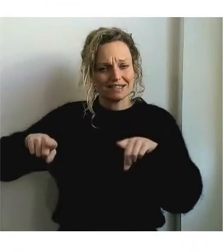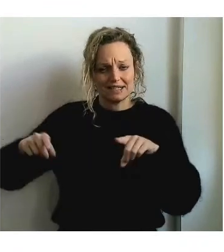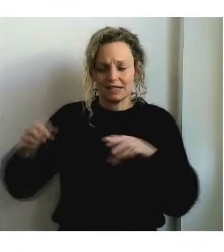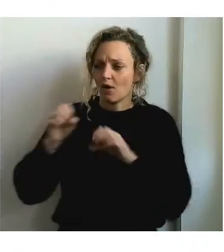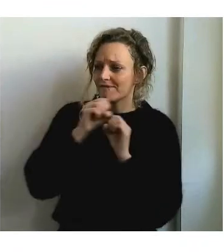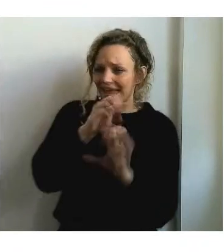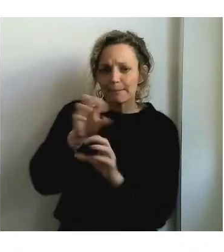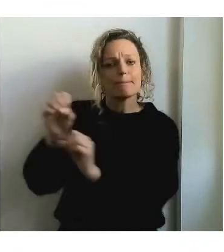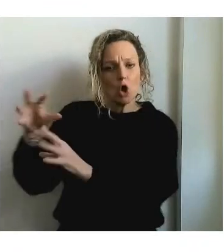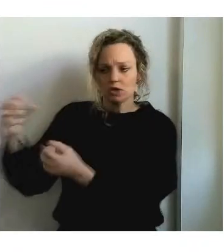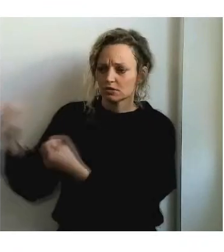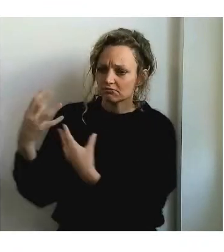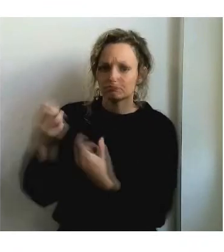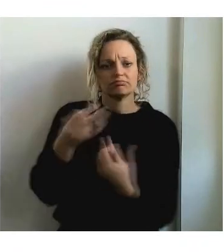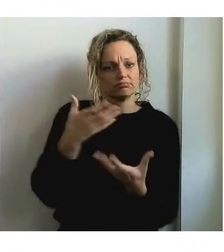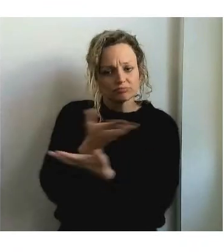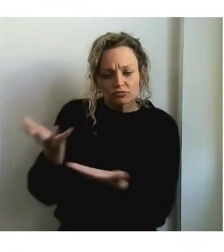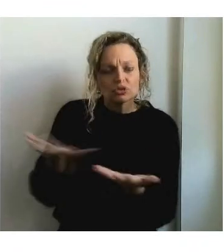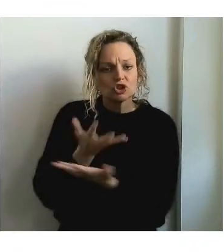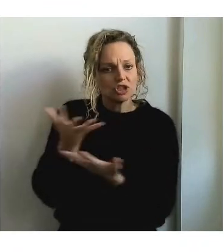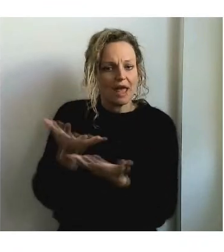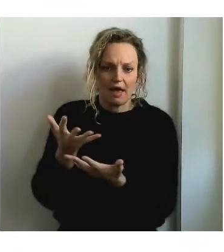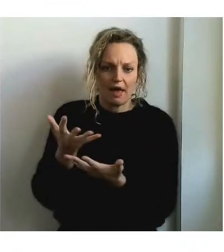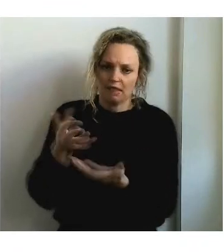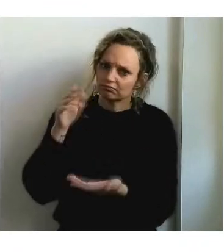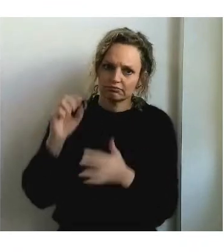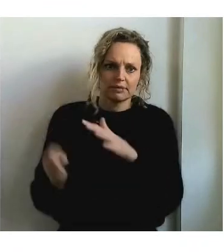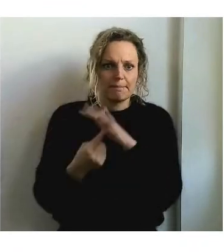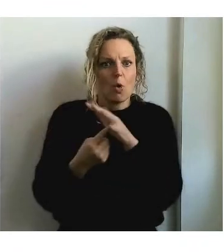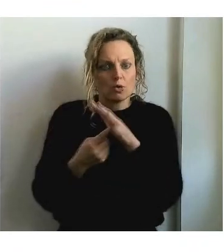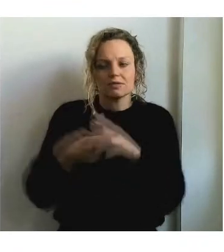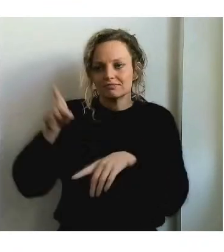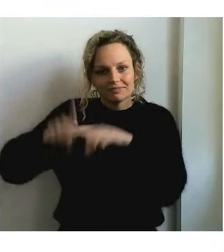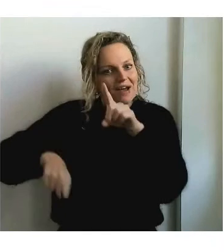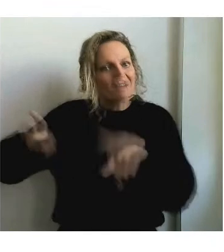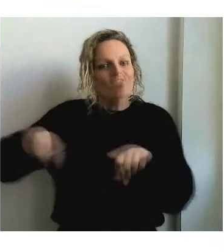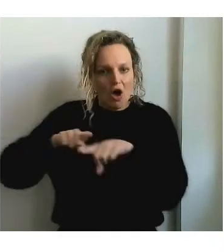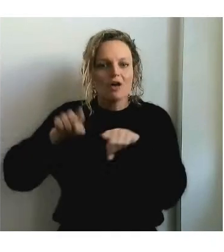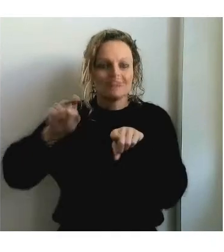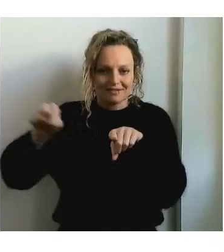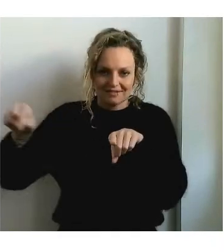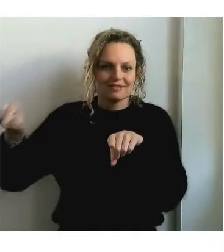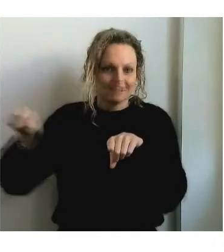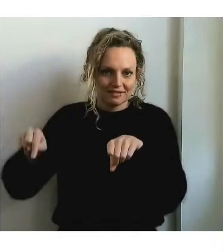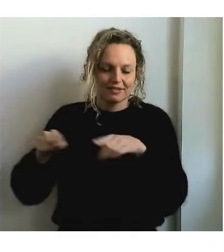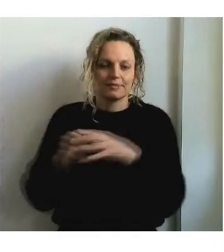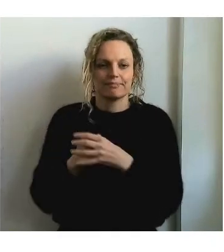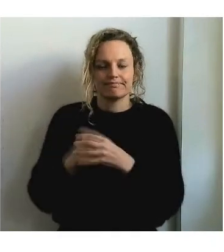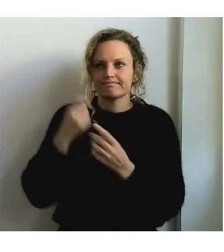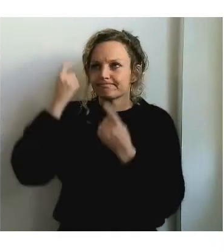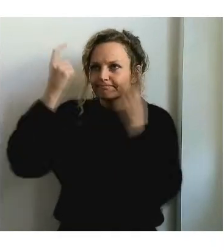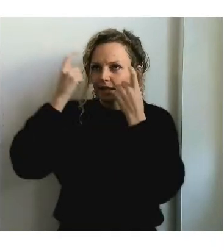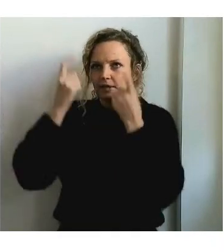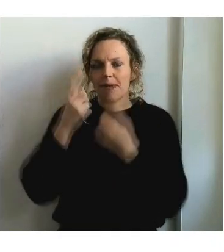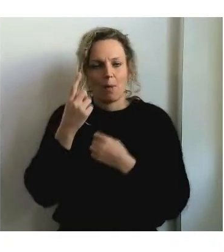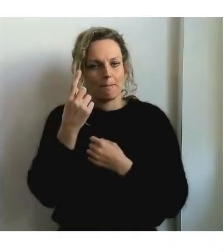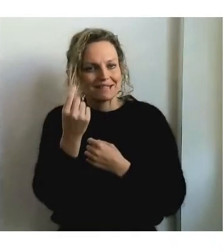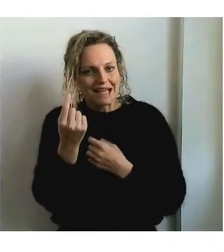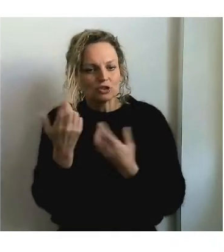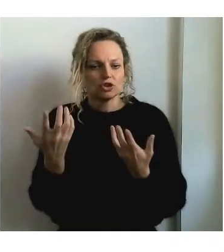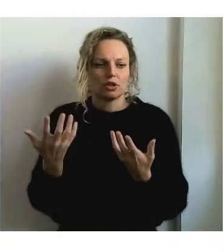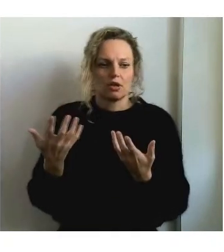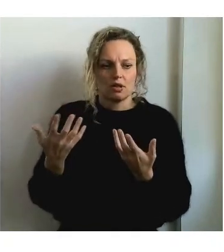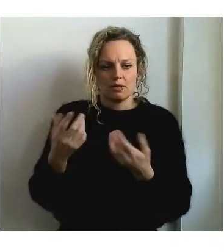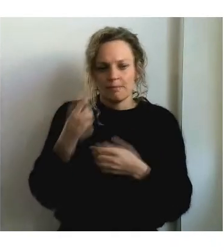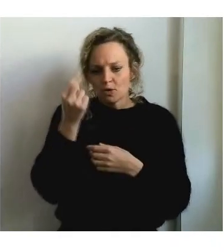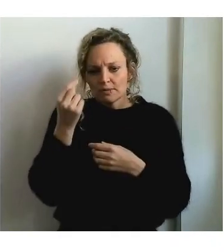sure that we have many, many heads thinking about all the potential issues and